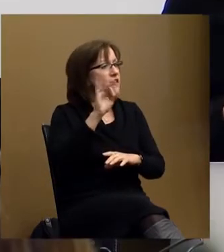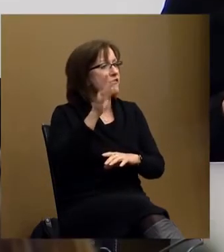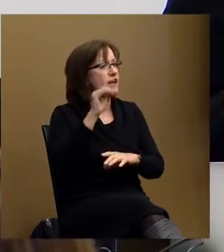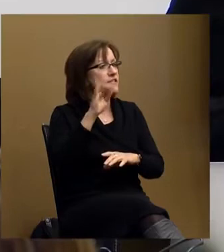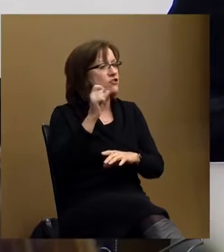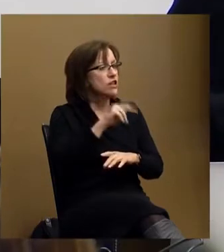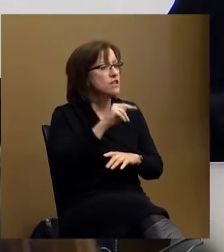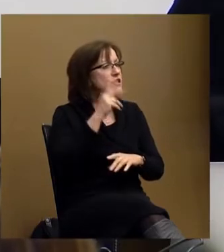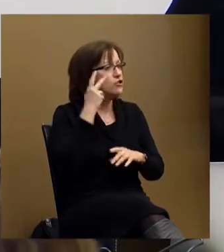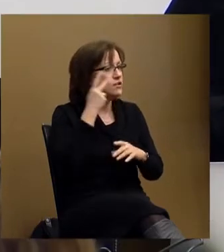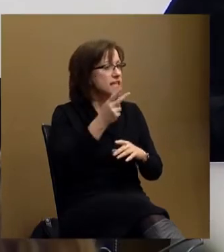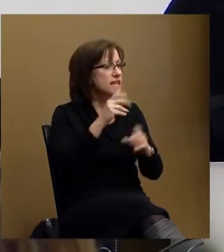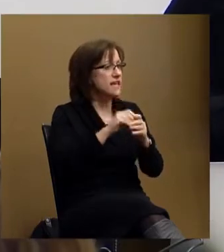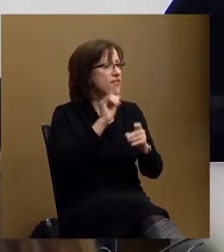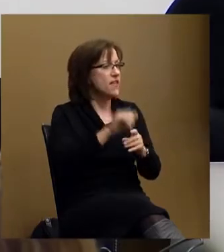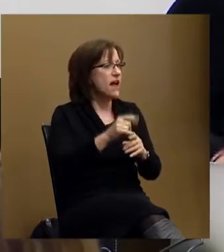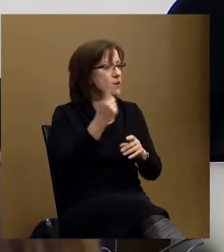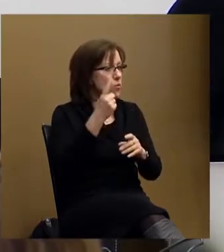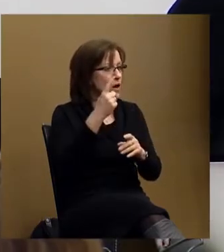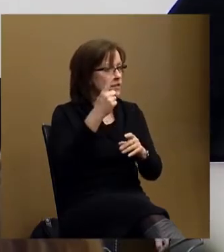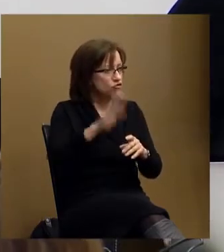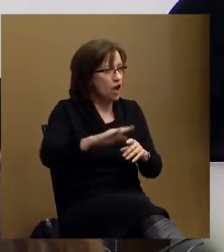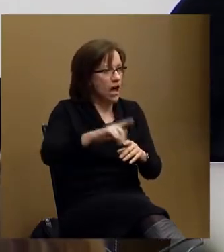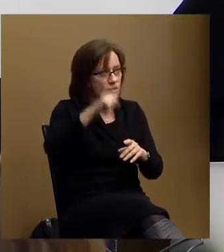or hyposensitive.